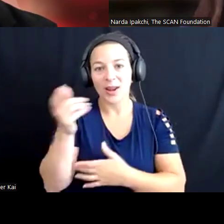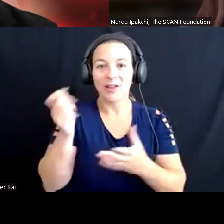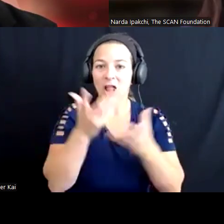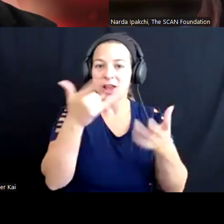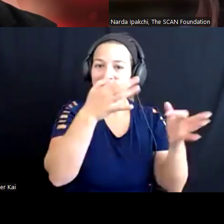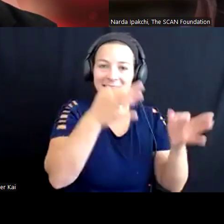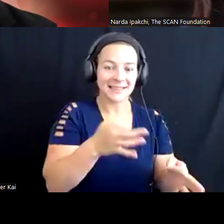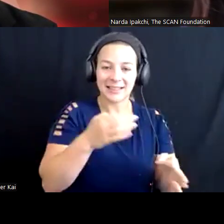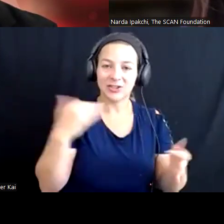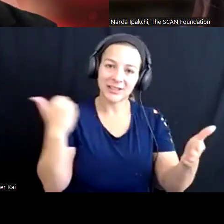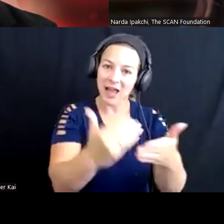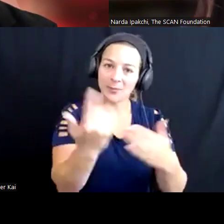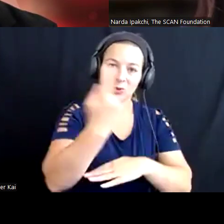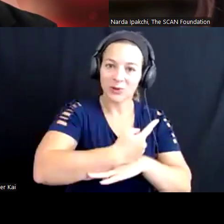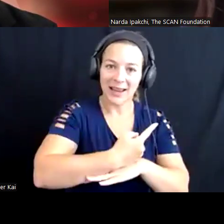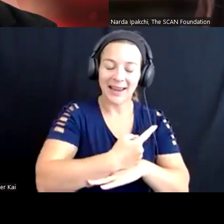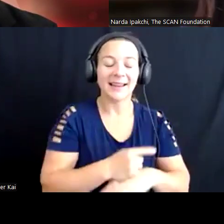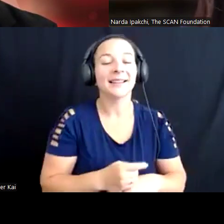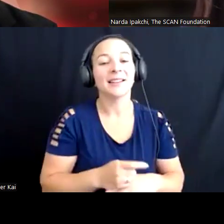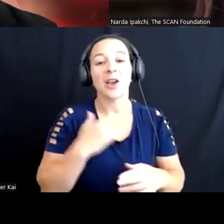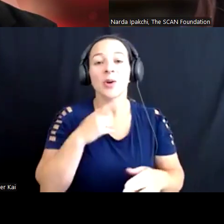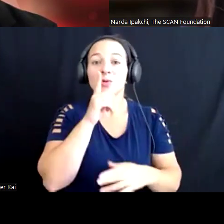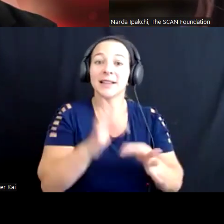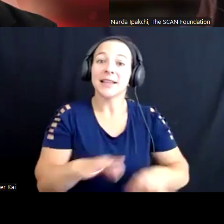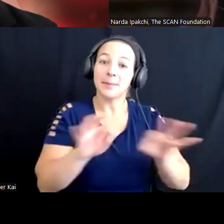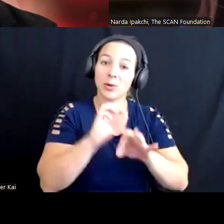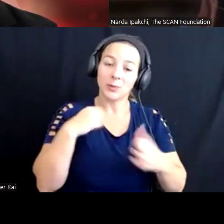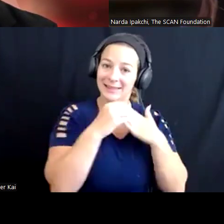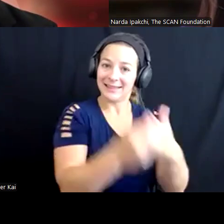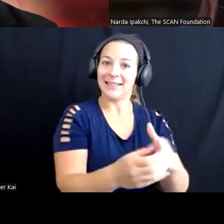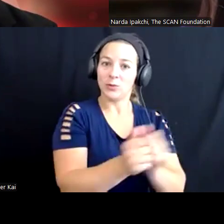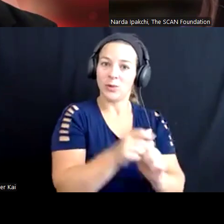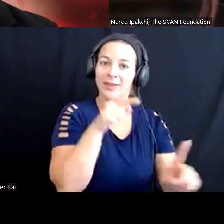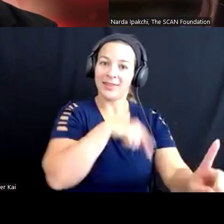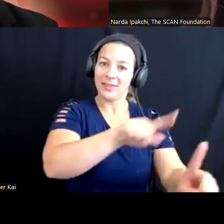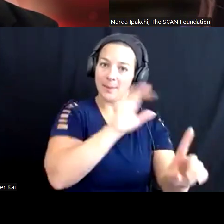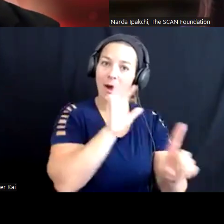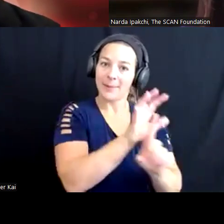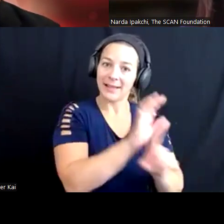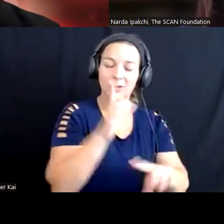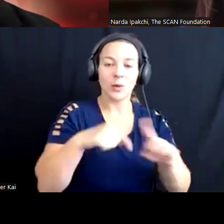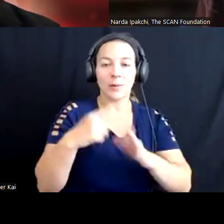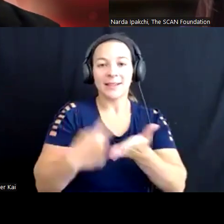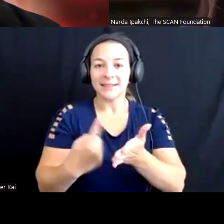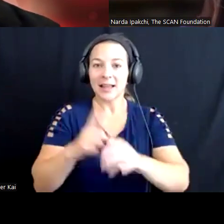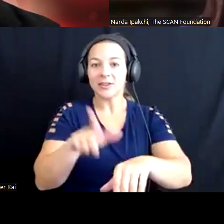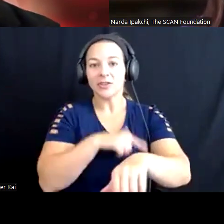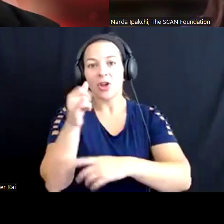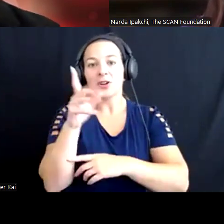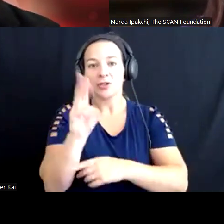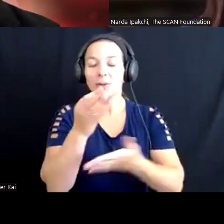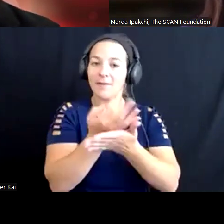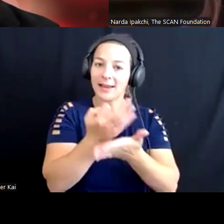makes it all the more important that we lead with the population when we're talking about issues like long-term care financing and how that impacts older adults